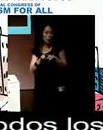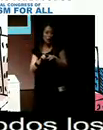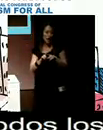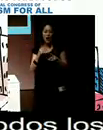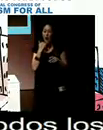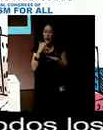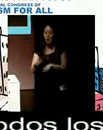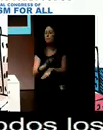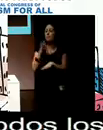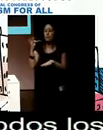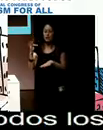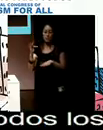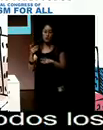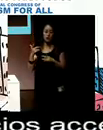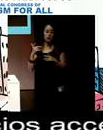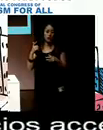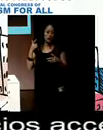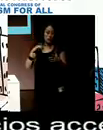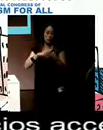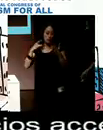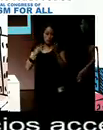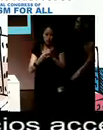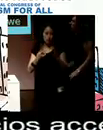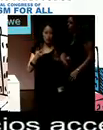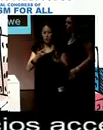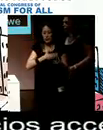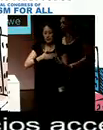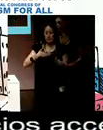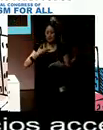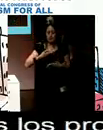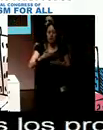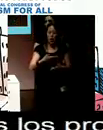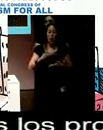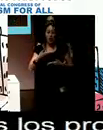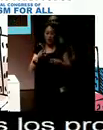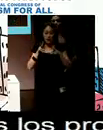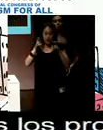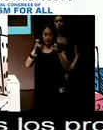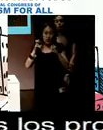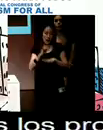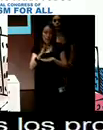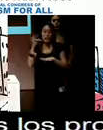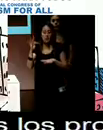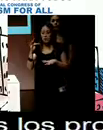can help on the way is one gains. I just brought two